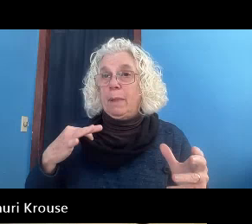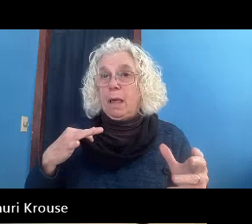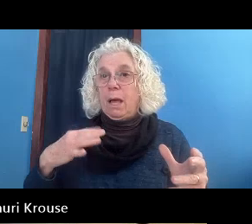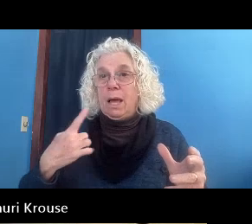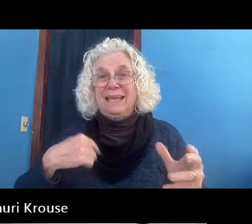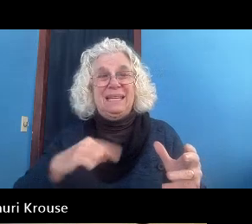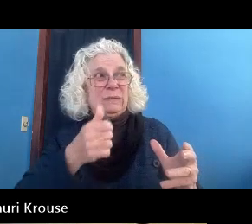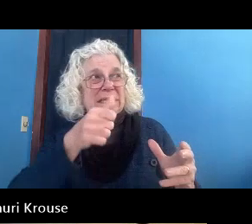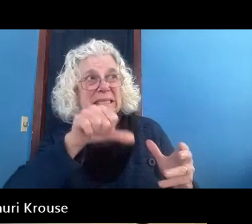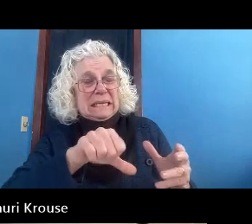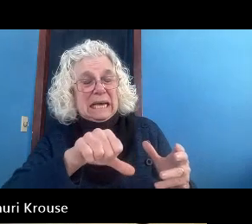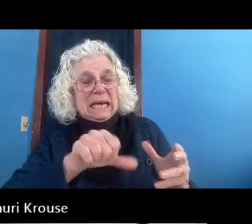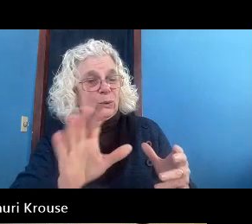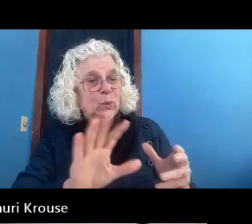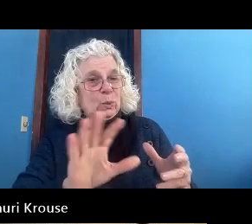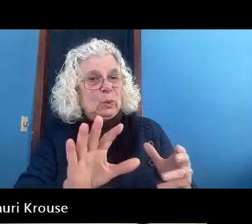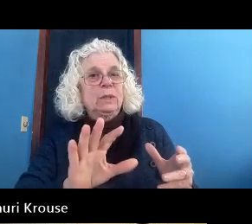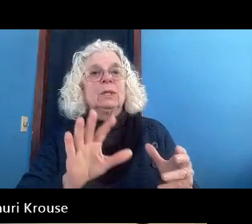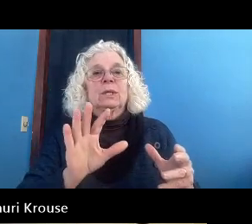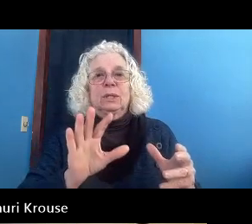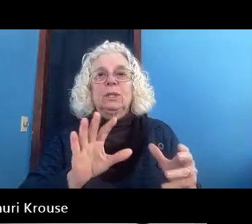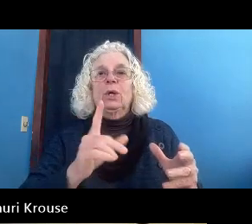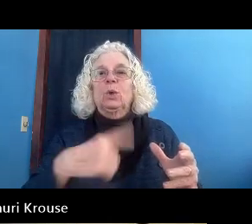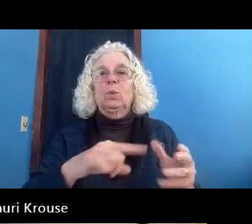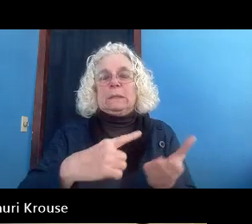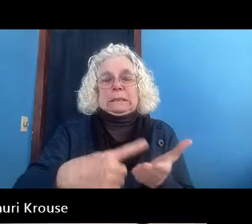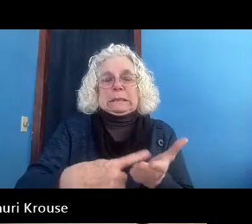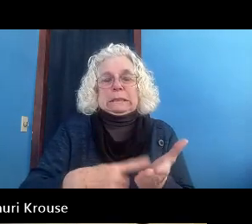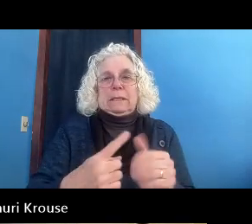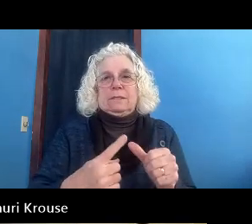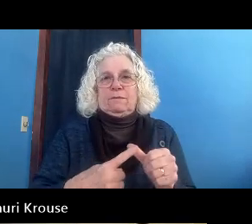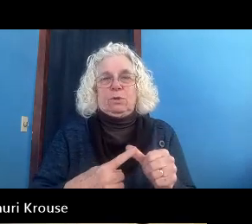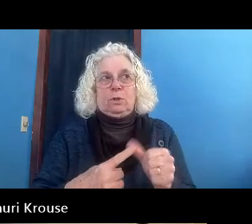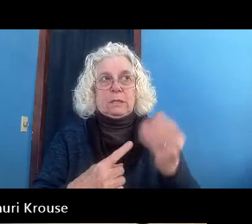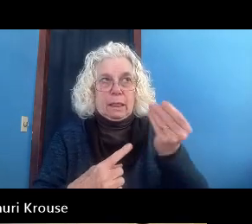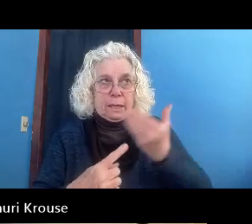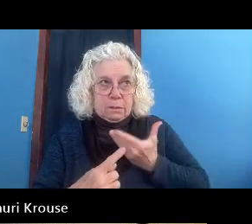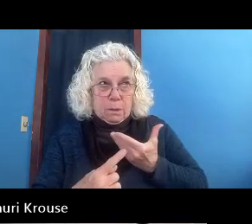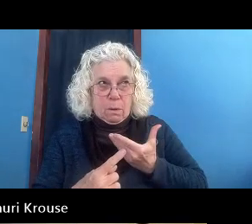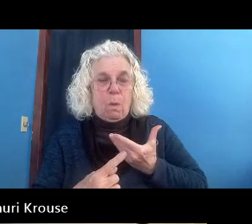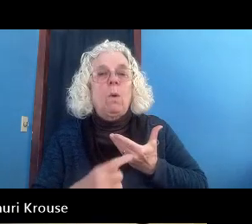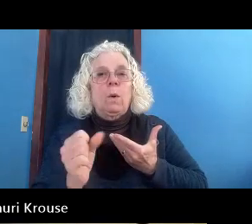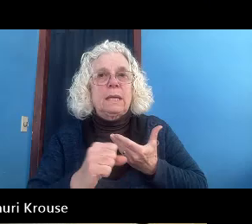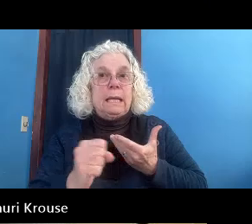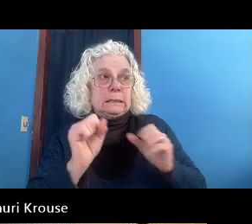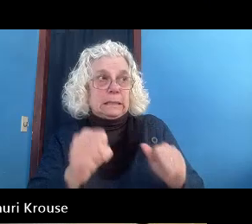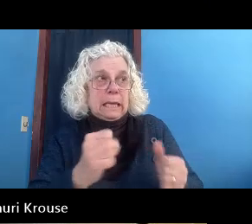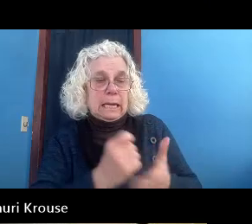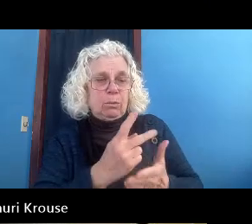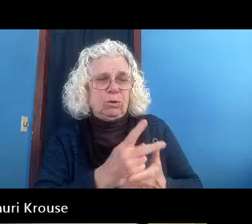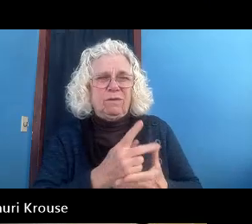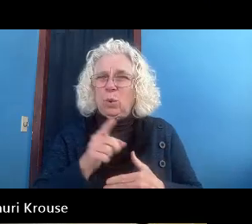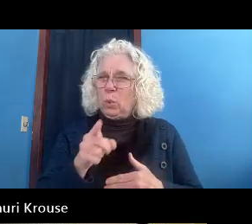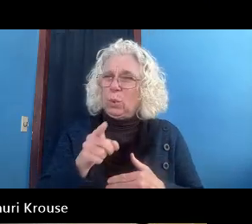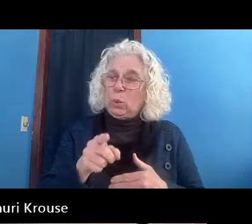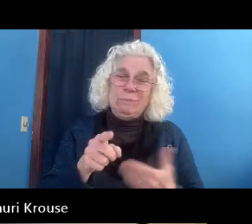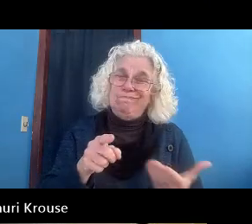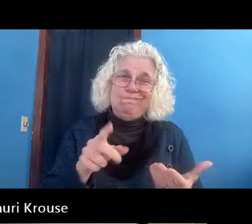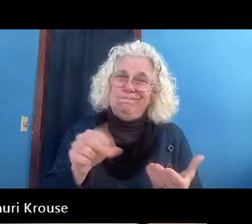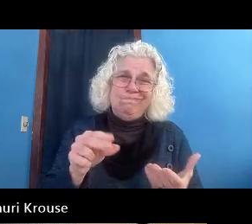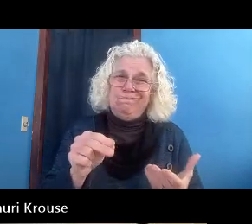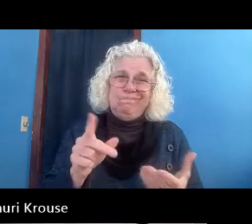know up front, yes, this is something that could be approved, or unfortunately that's something that would not be eligible under the program,